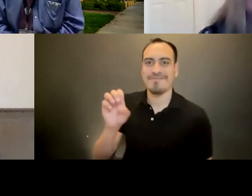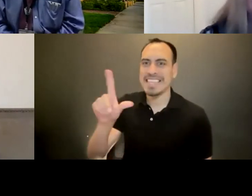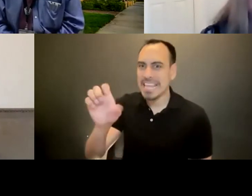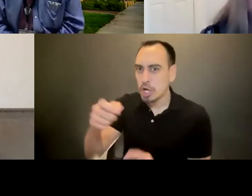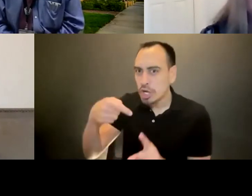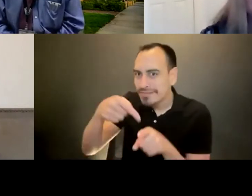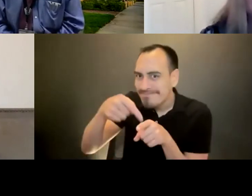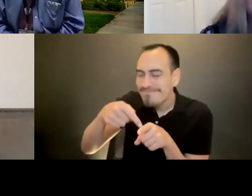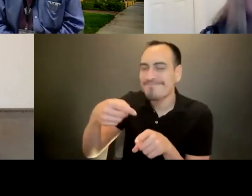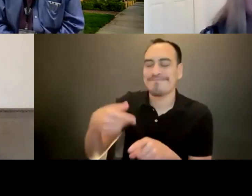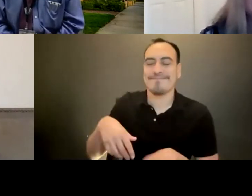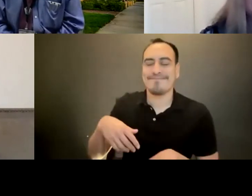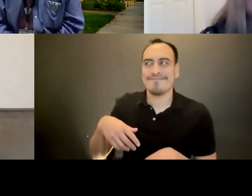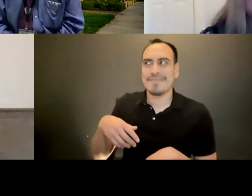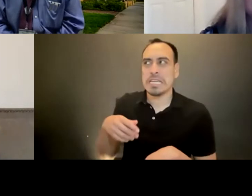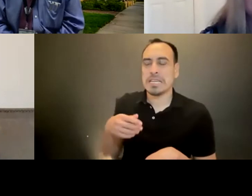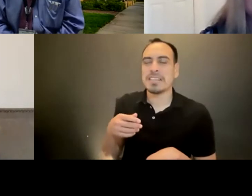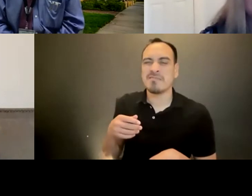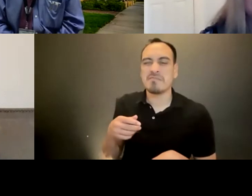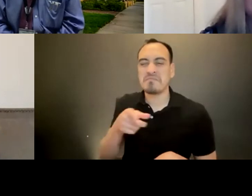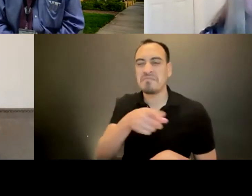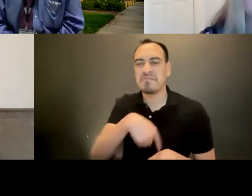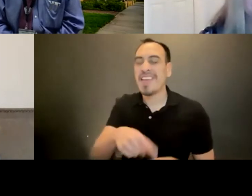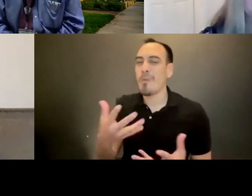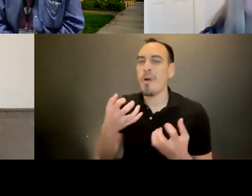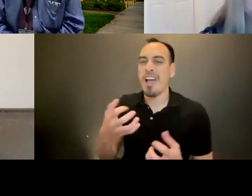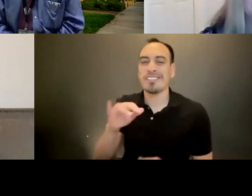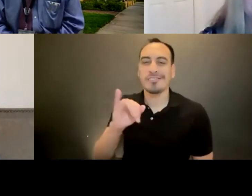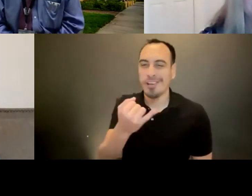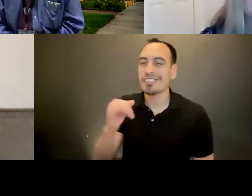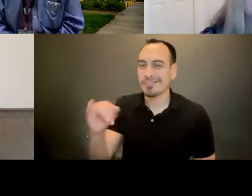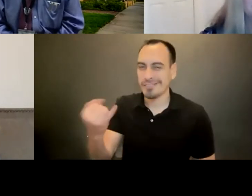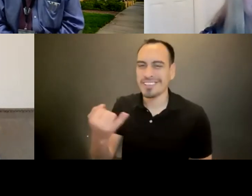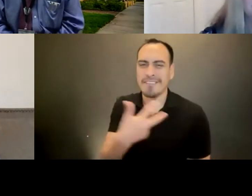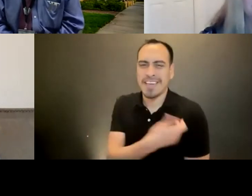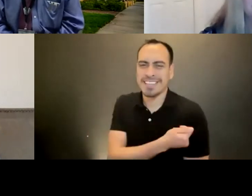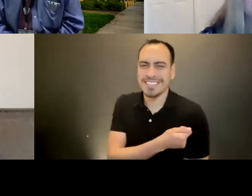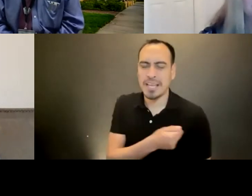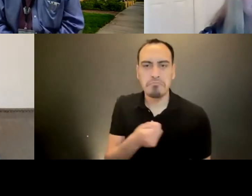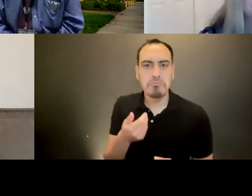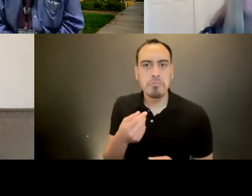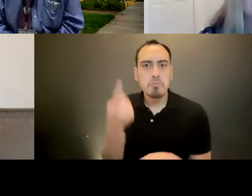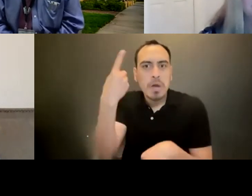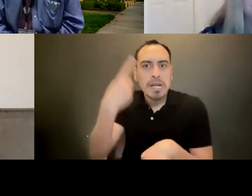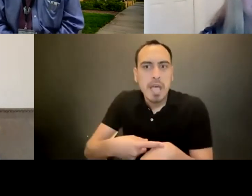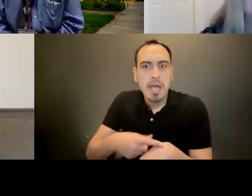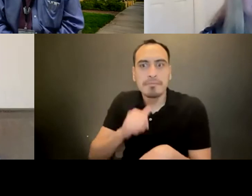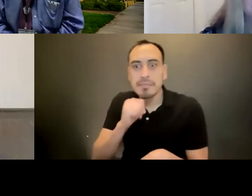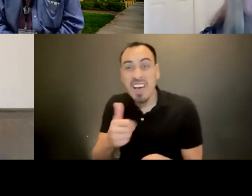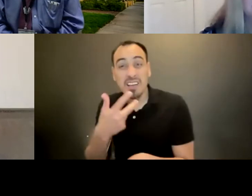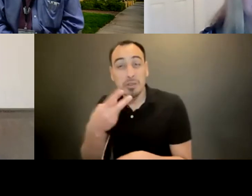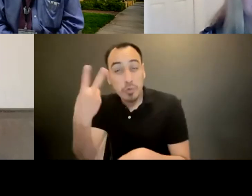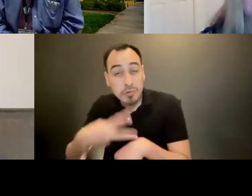want to get the Johnson & Johnson, because that's a great advantage of not having to